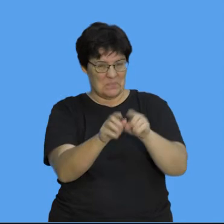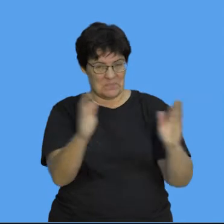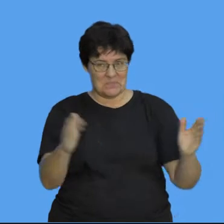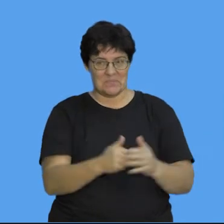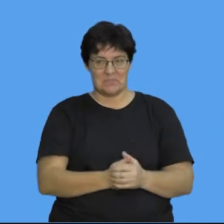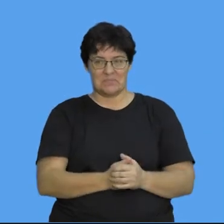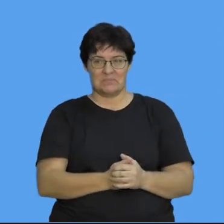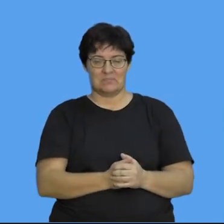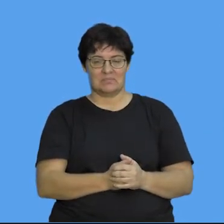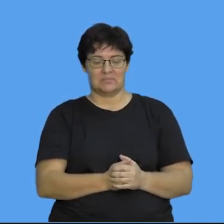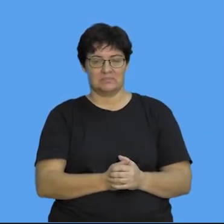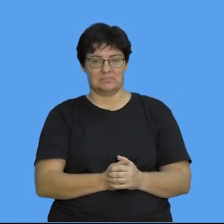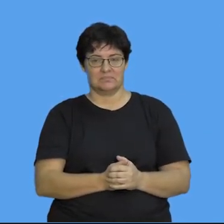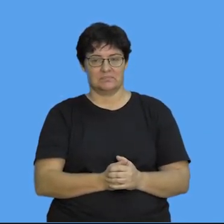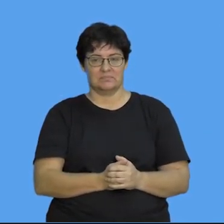timeline.